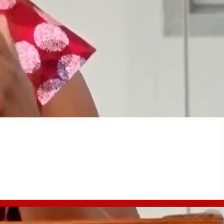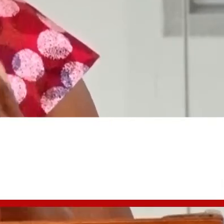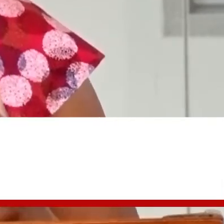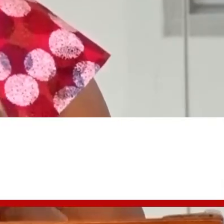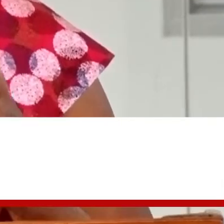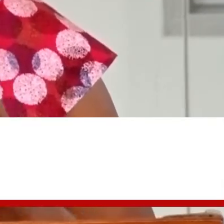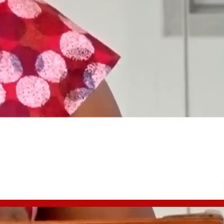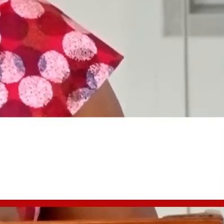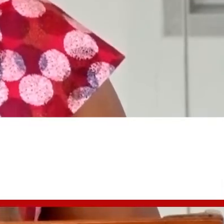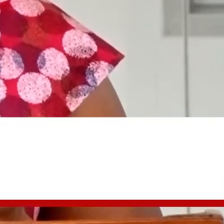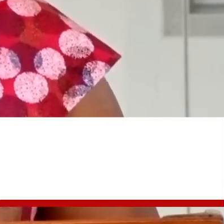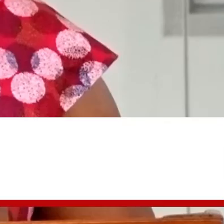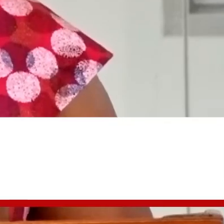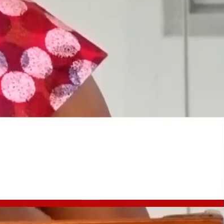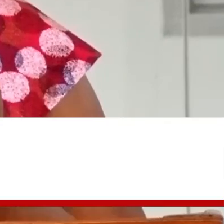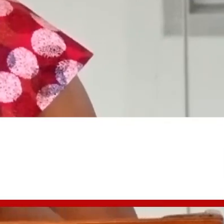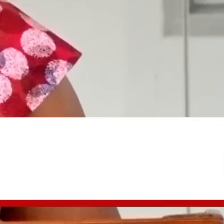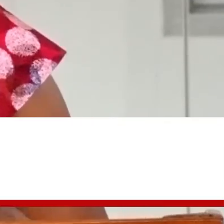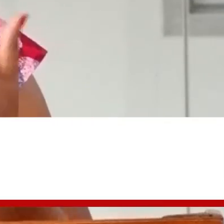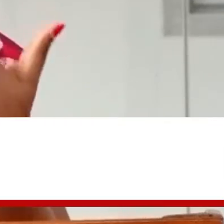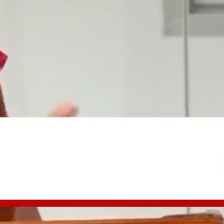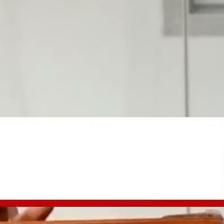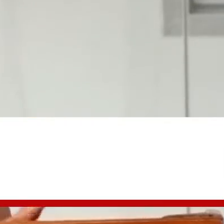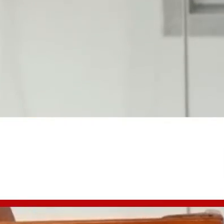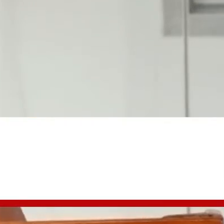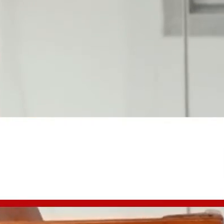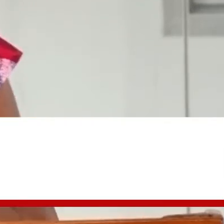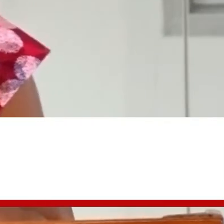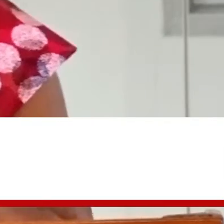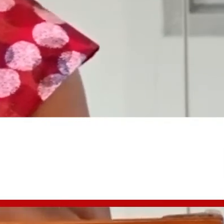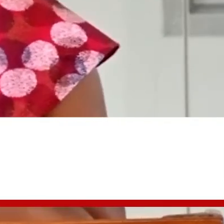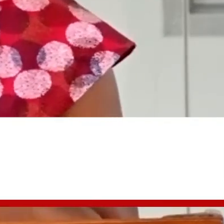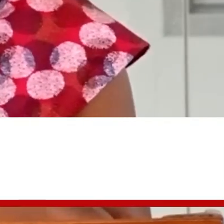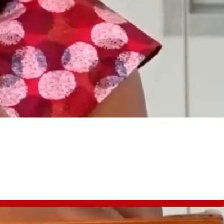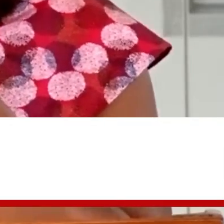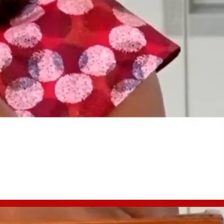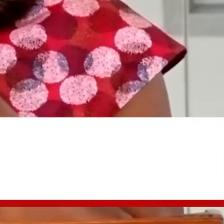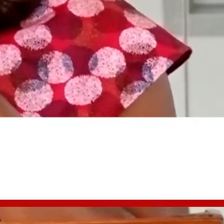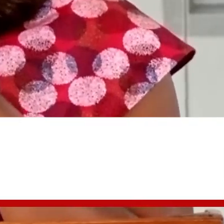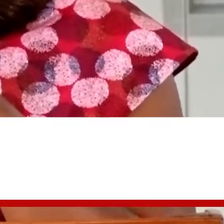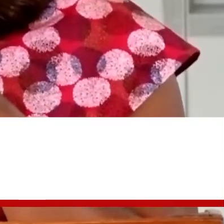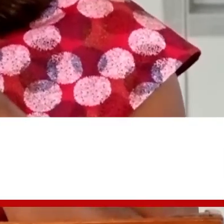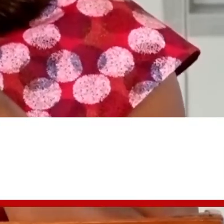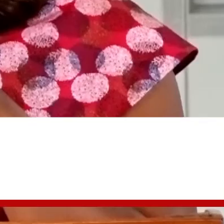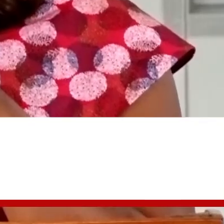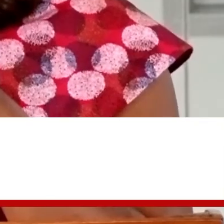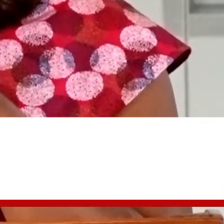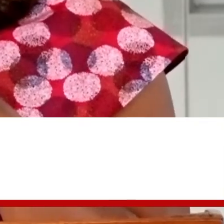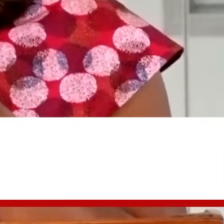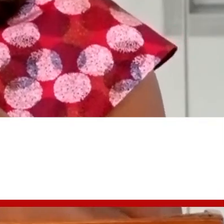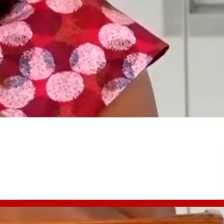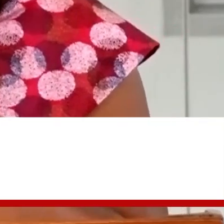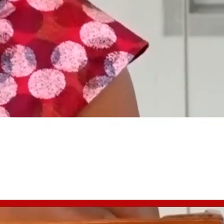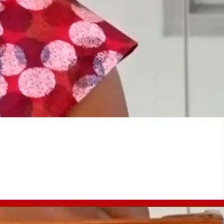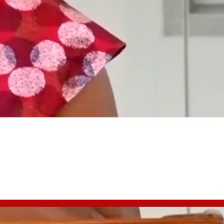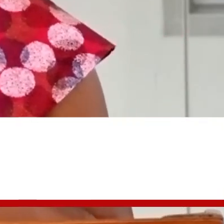that we can fellowship like this. Indeed, it has been a blessing. And now I want us to share in the words of grace together. And